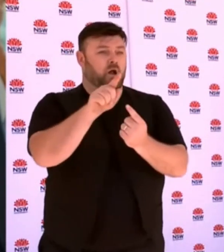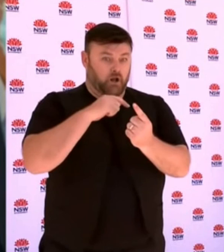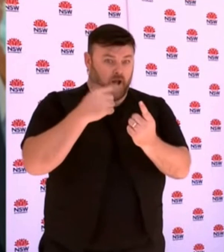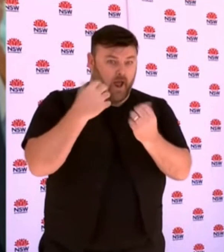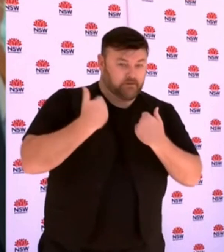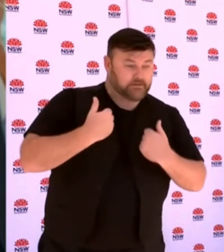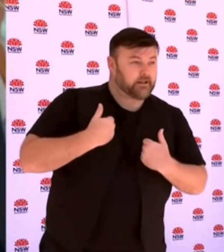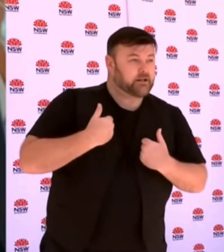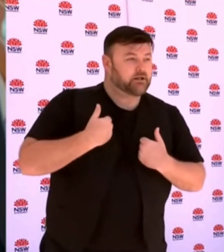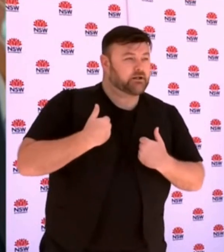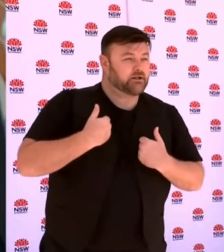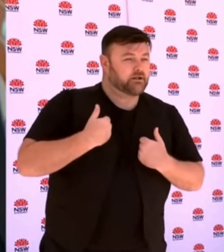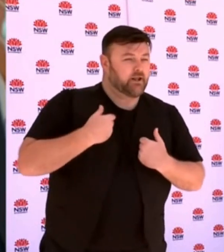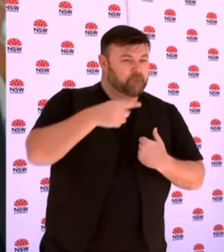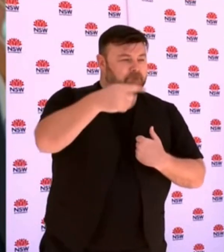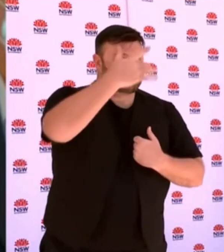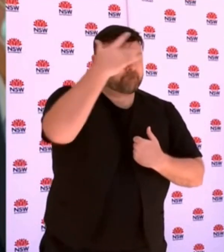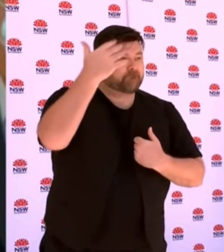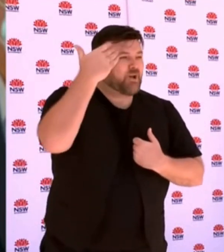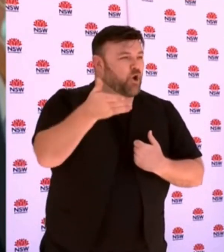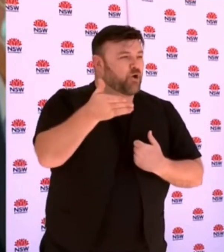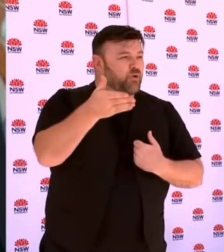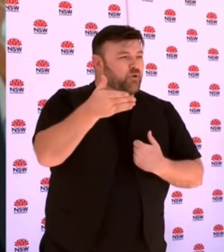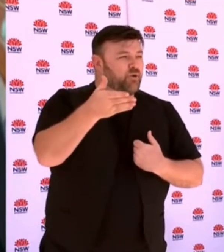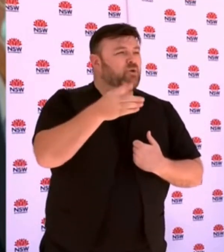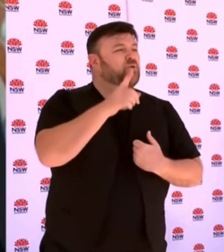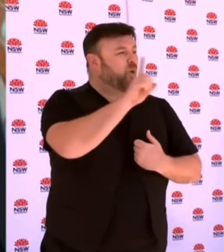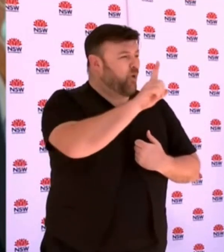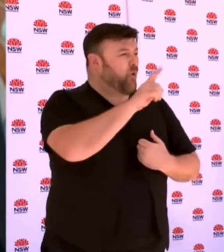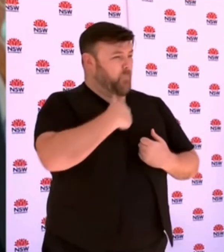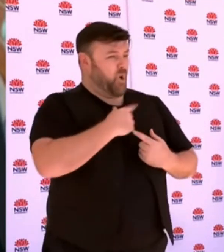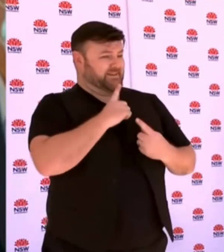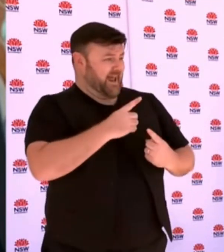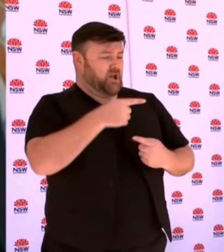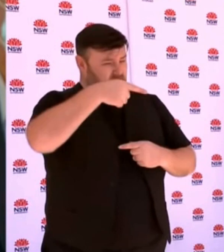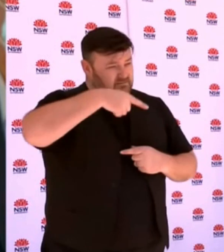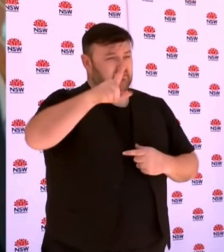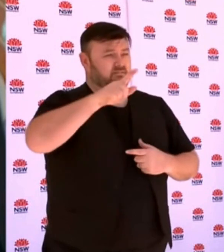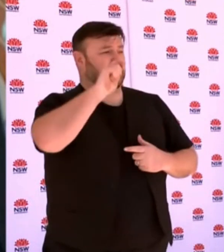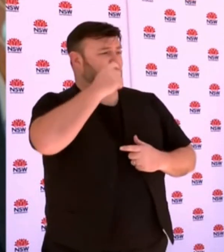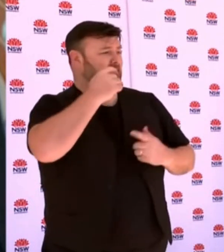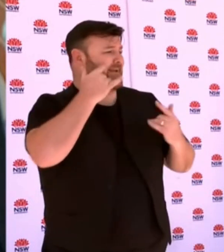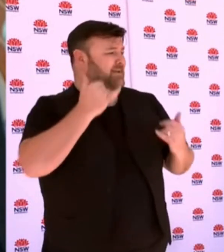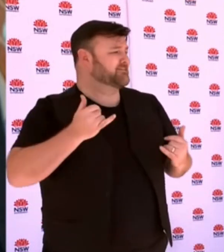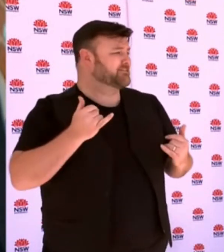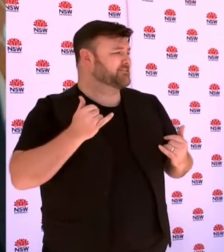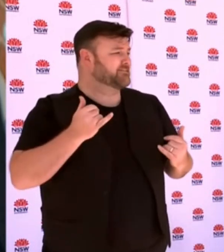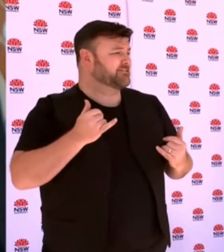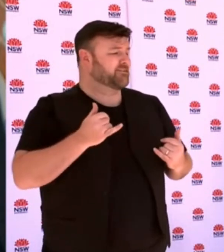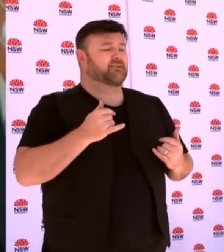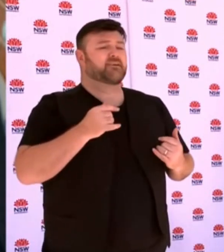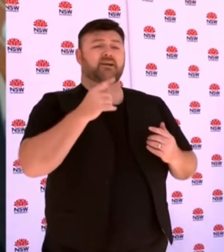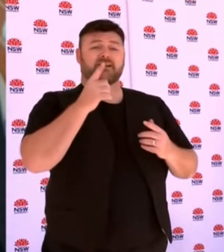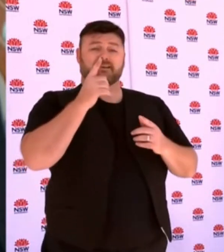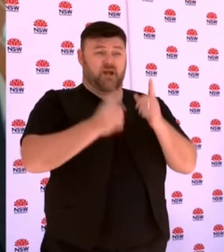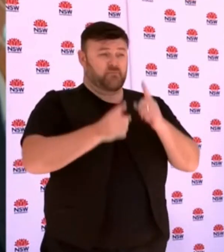while. And so hence my key message, go and get tested. But what you can see is when you test, when someone's been infectious in the community, by the